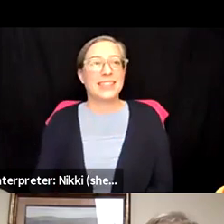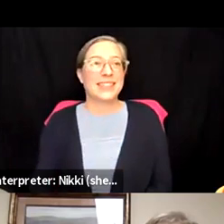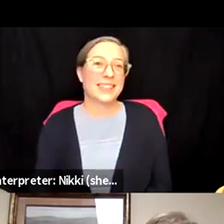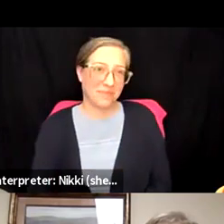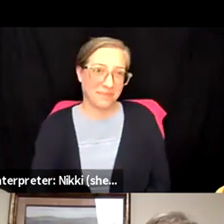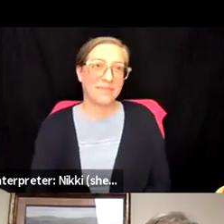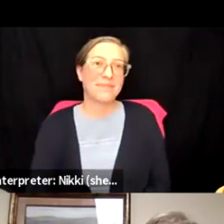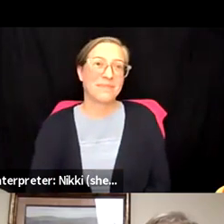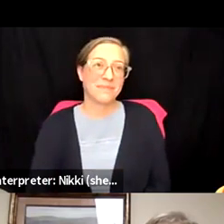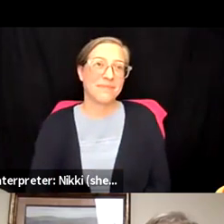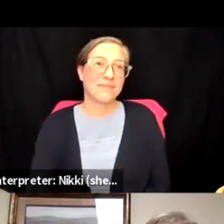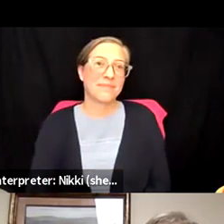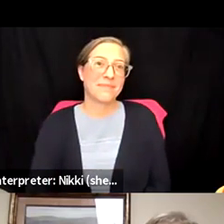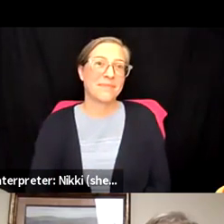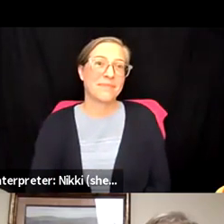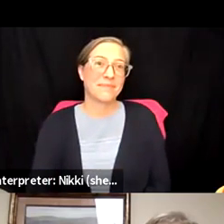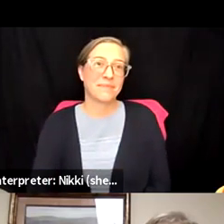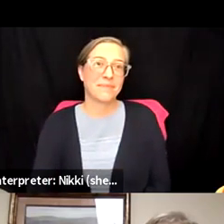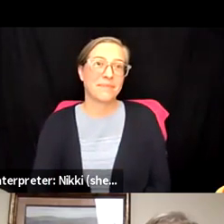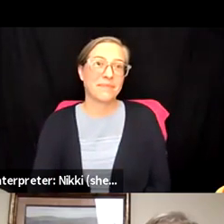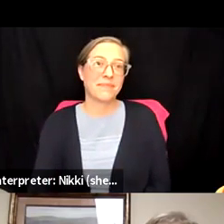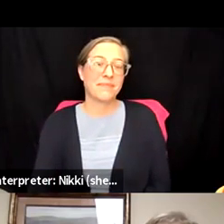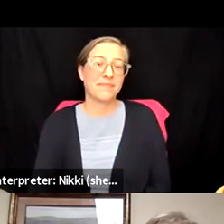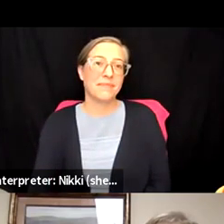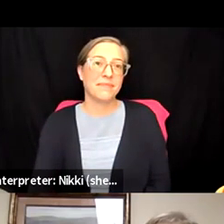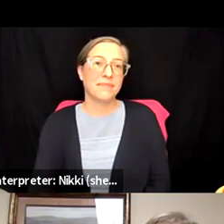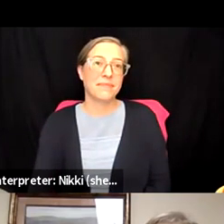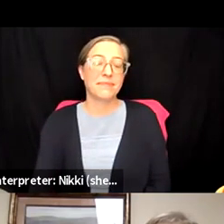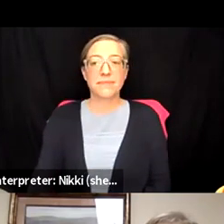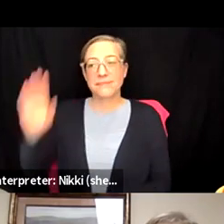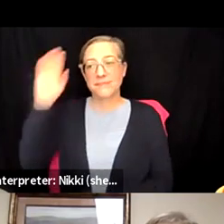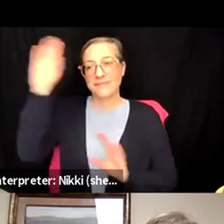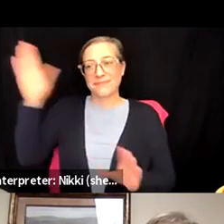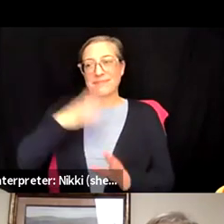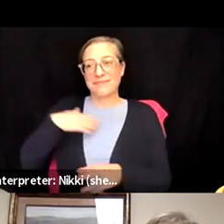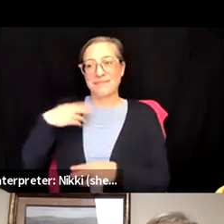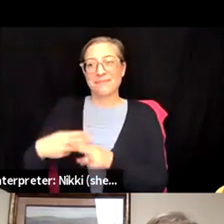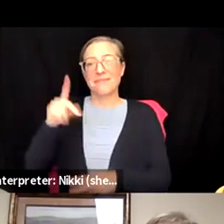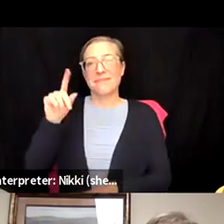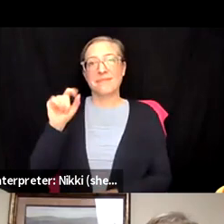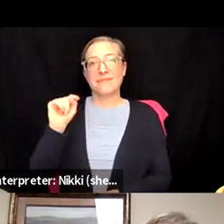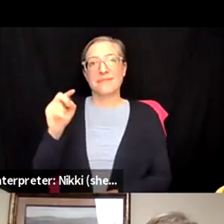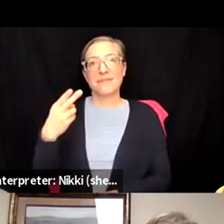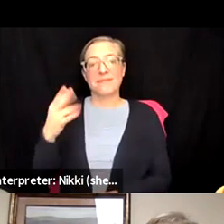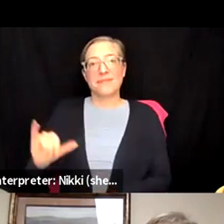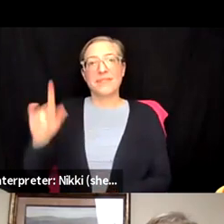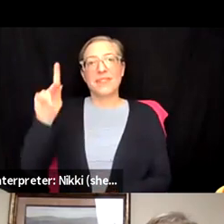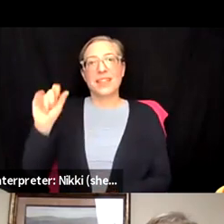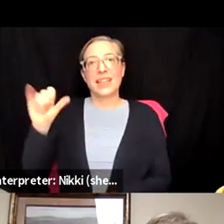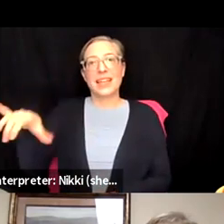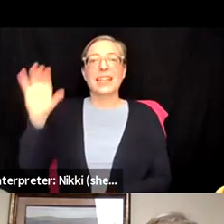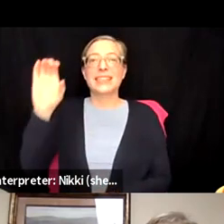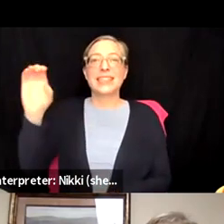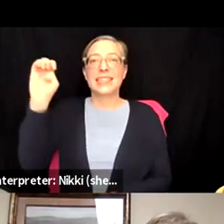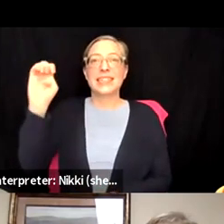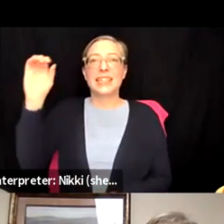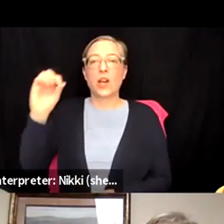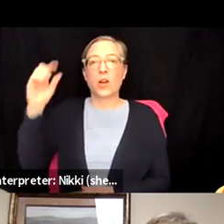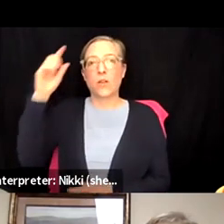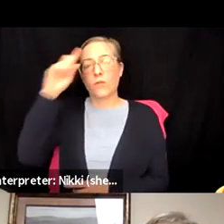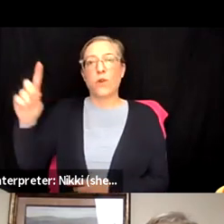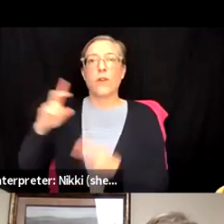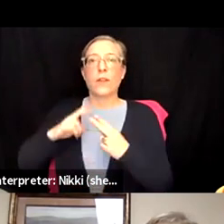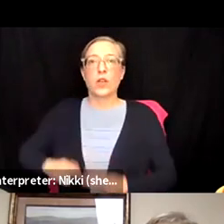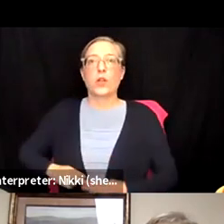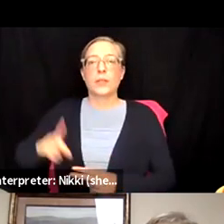Hi, my name is Kathy Kay, and I am the CEO at the League of Human Dignity. We are an incorporation here in Nebraska. We have Centers